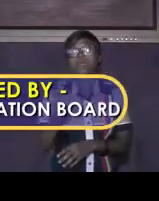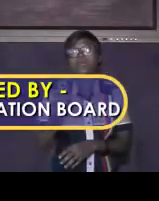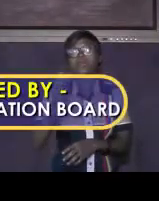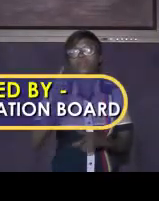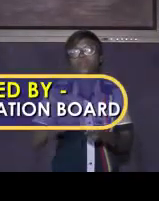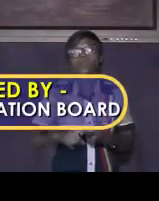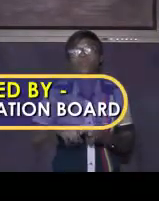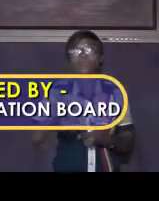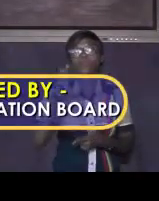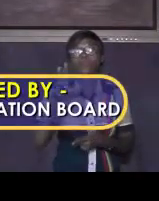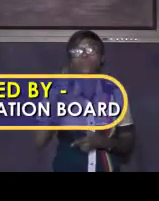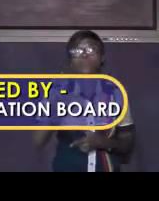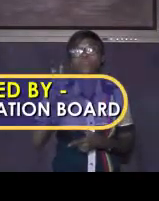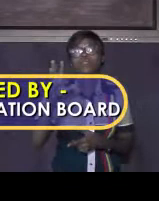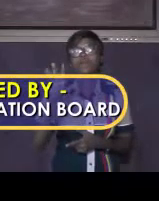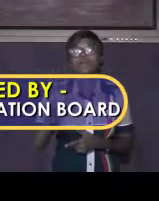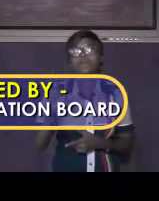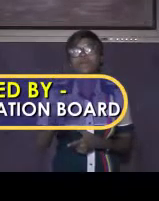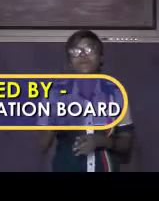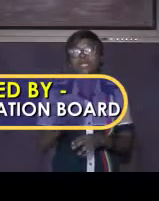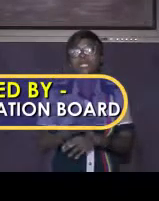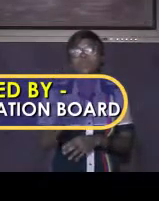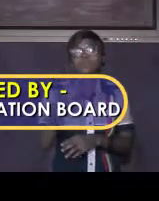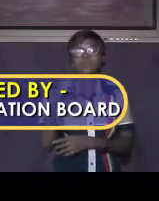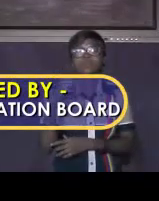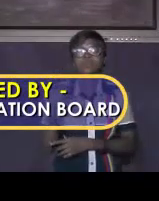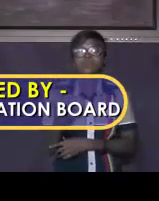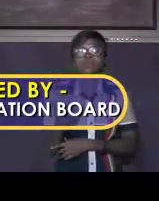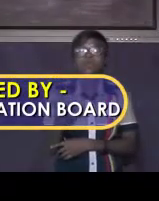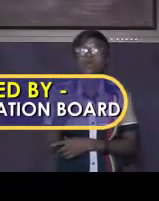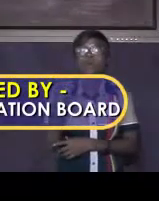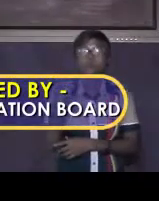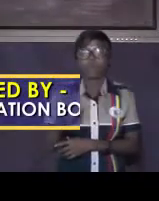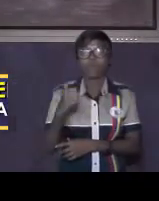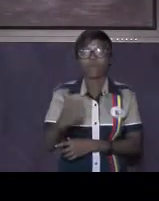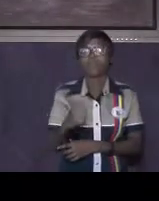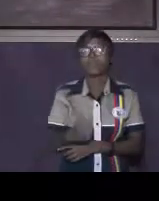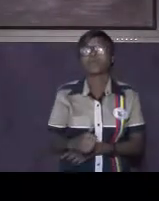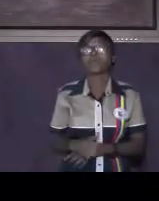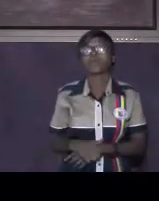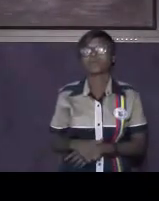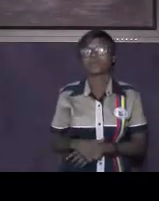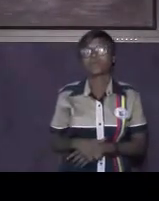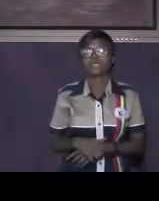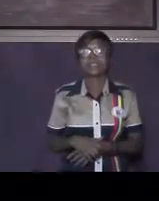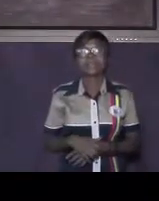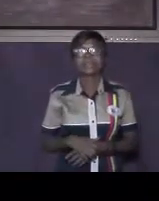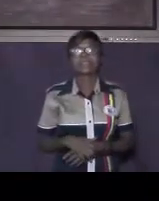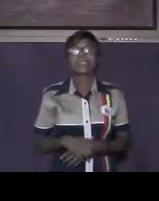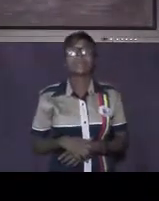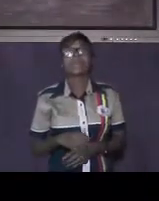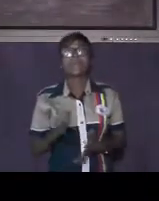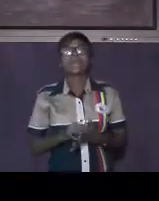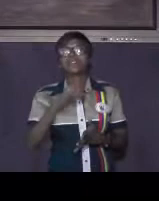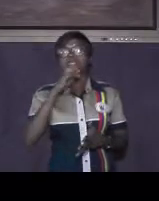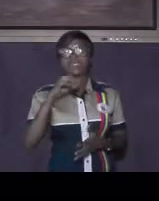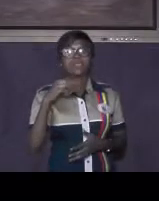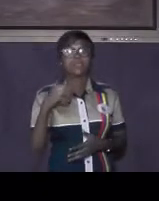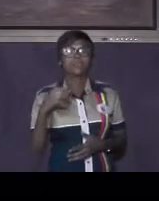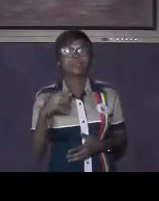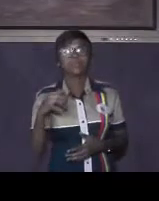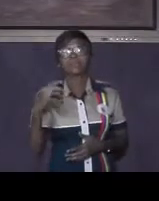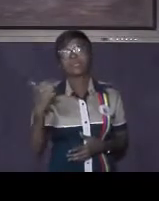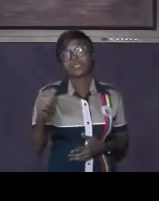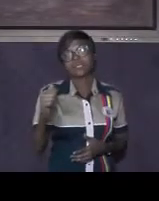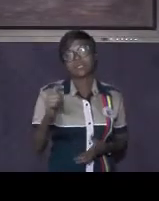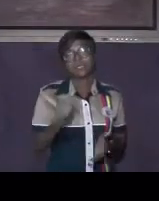is 10,000 square meters, 35 hectares will be 35 times of what 1 hectare is. And that is 35